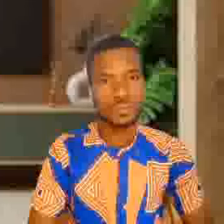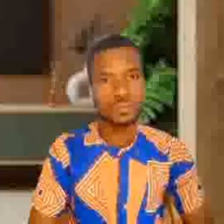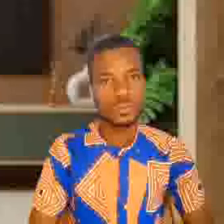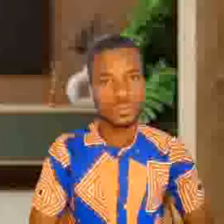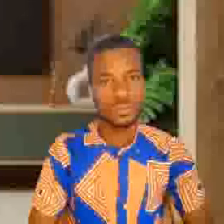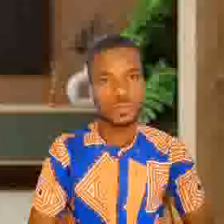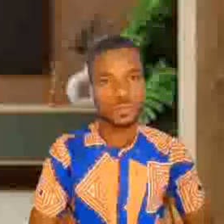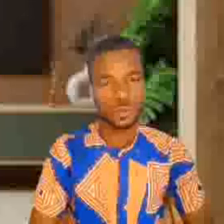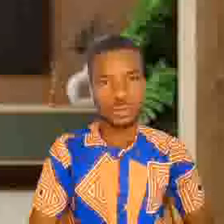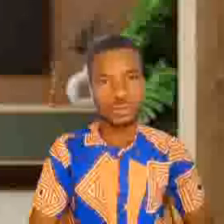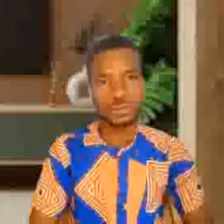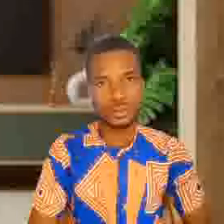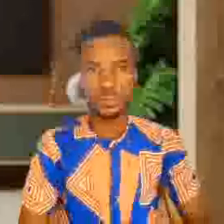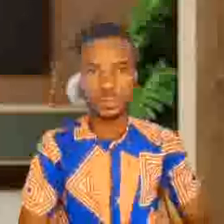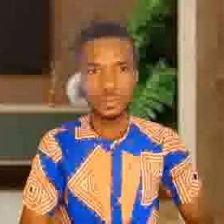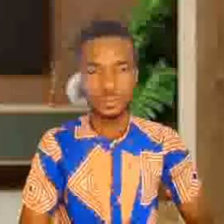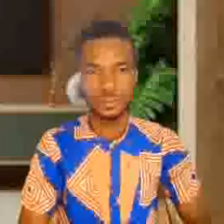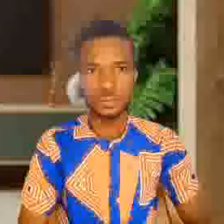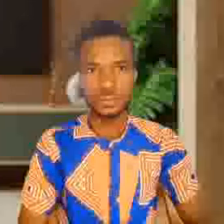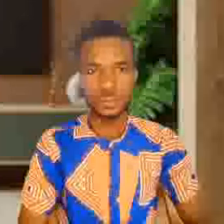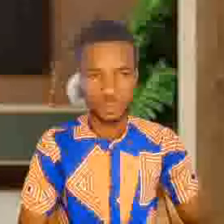264 days before God came.